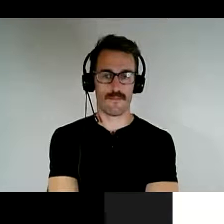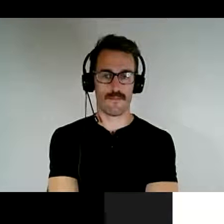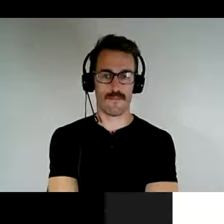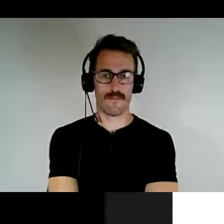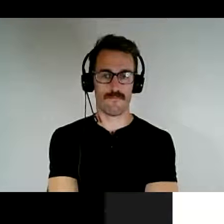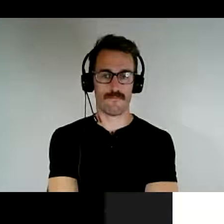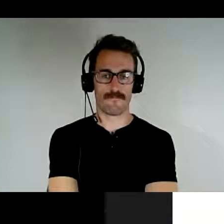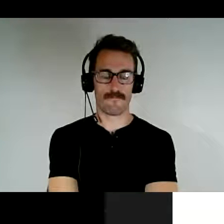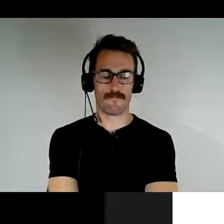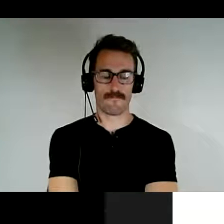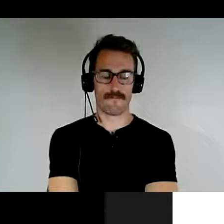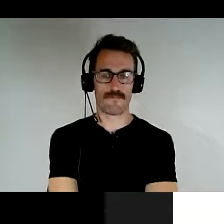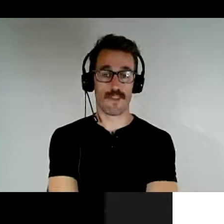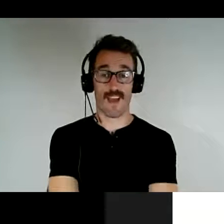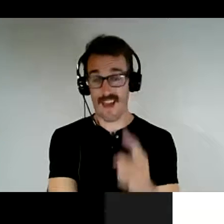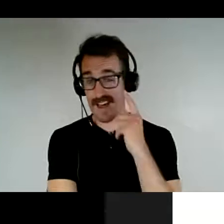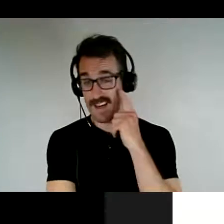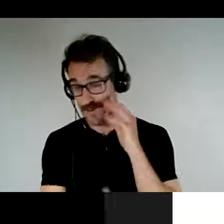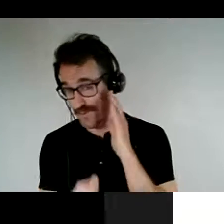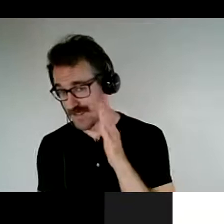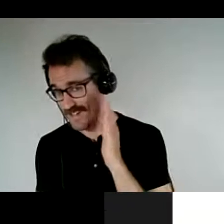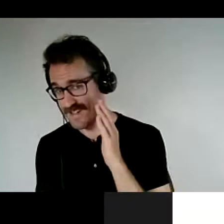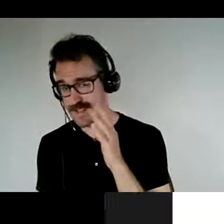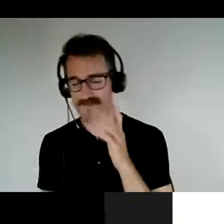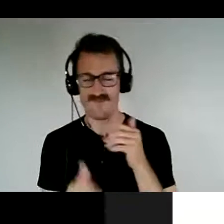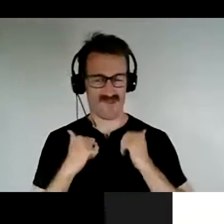At least I think we will. We're just,